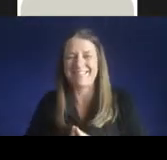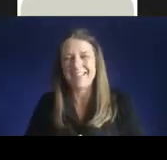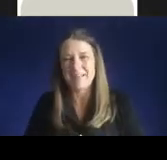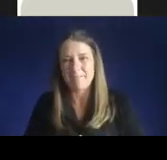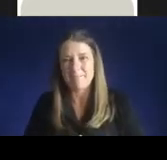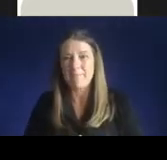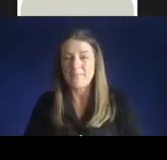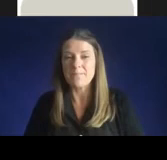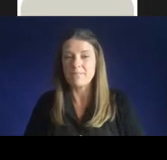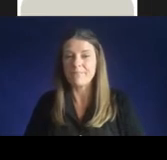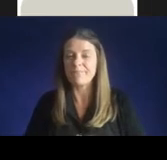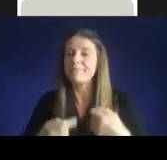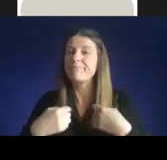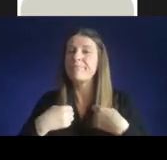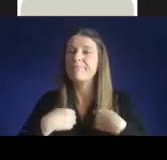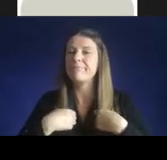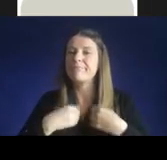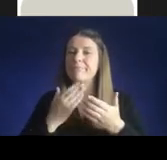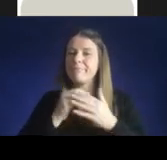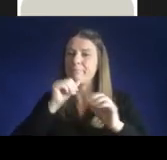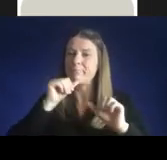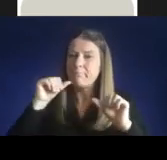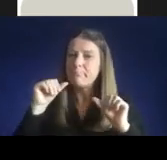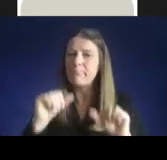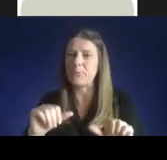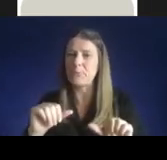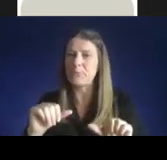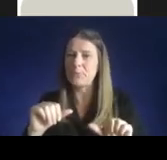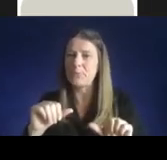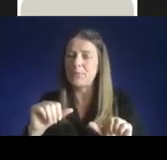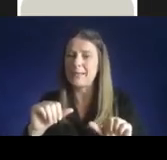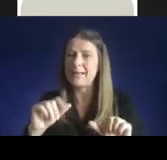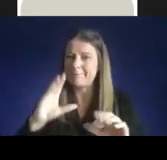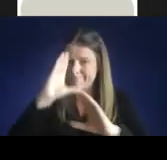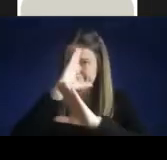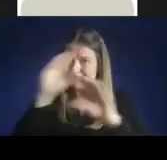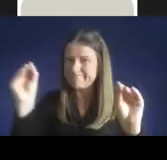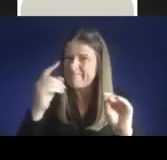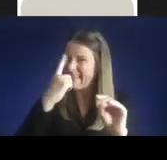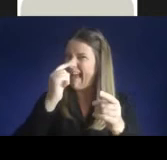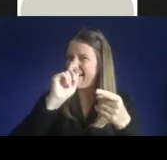I would love to say that I have the answers to the questions that I set out to answer.